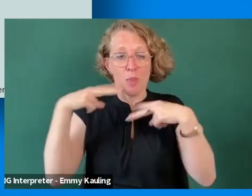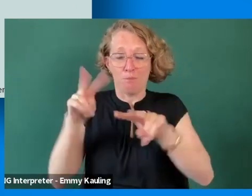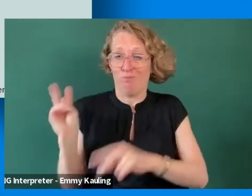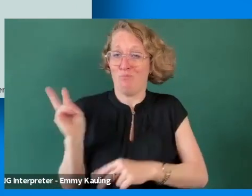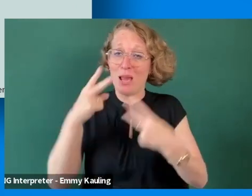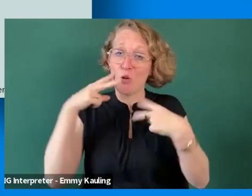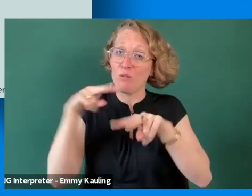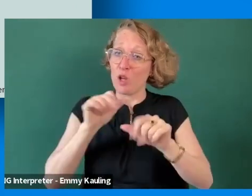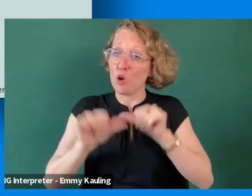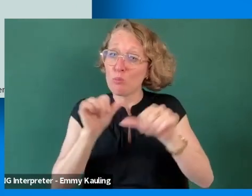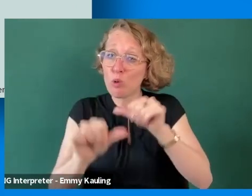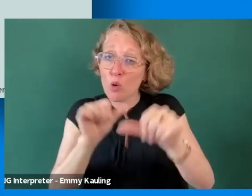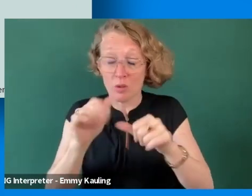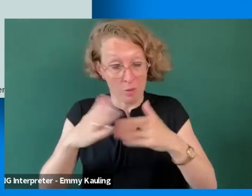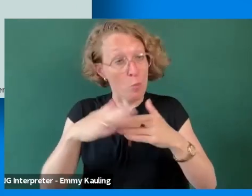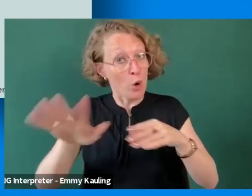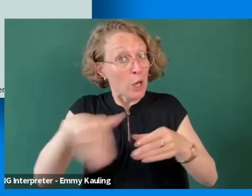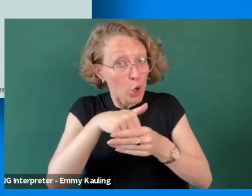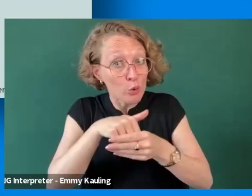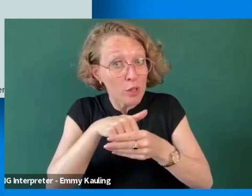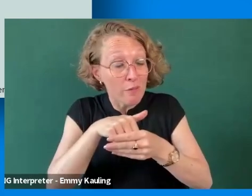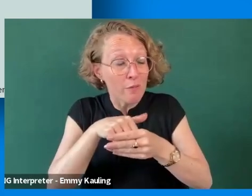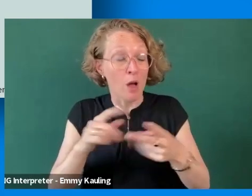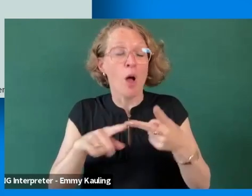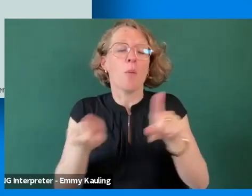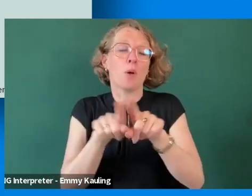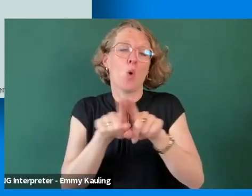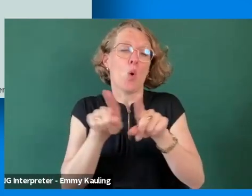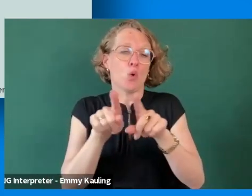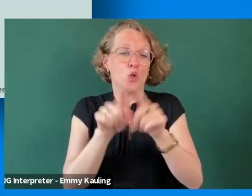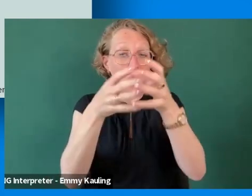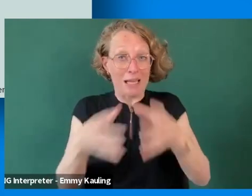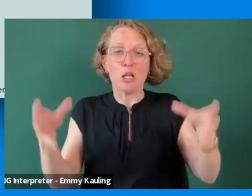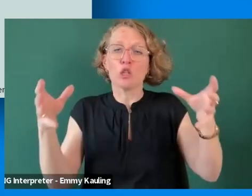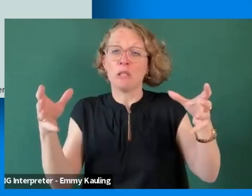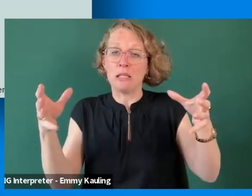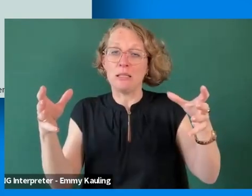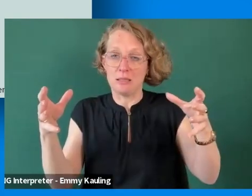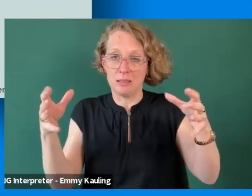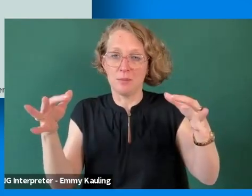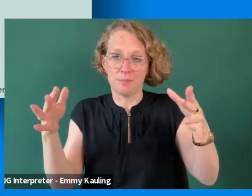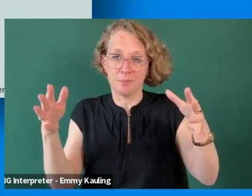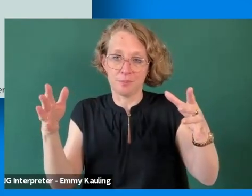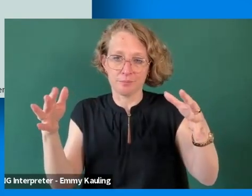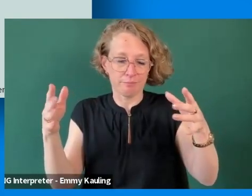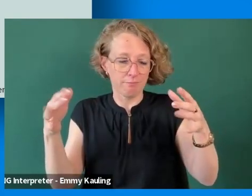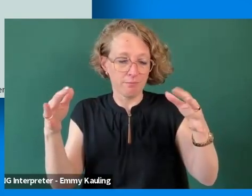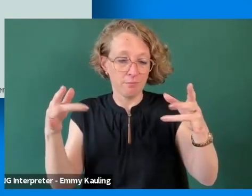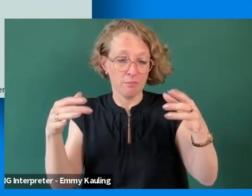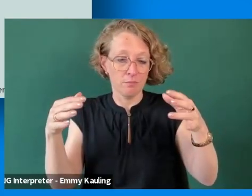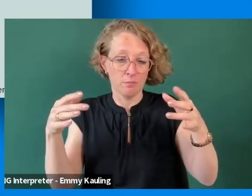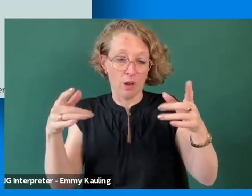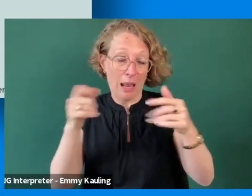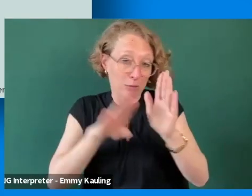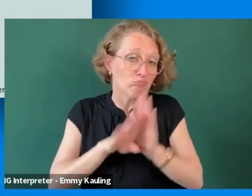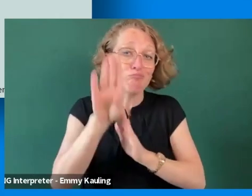process, of course, more inclusive, but also could increase um, the quality